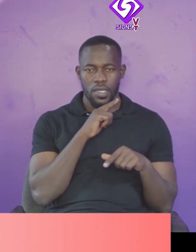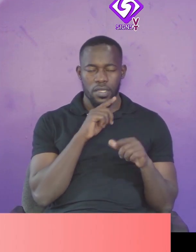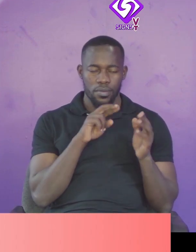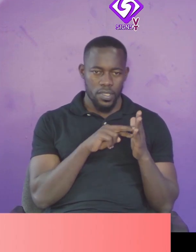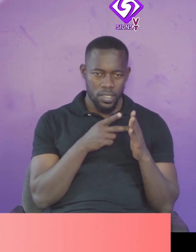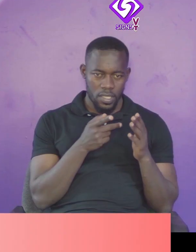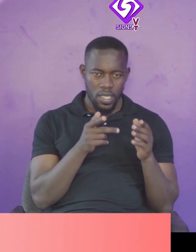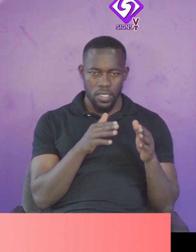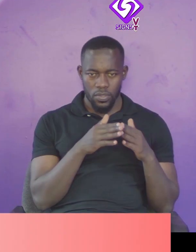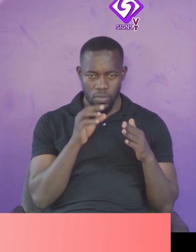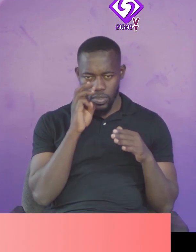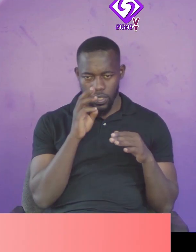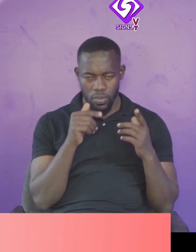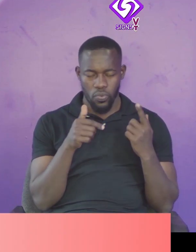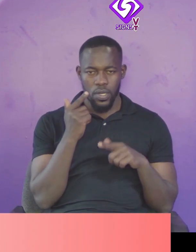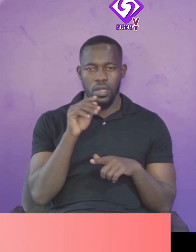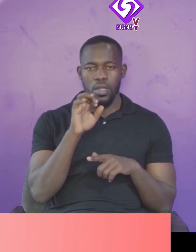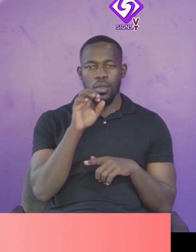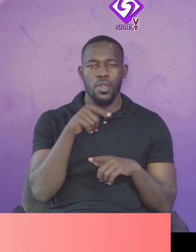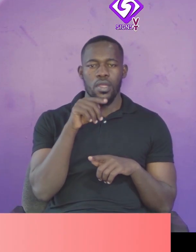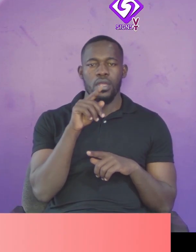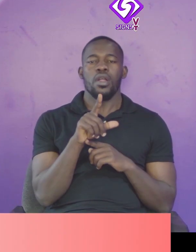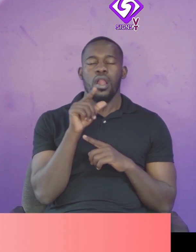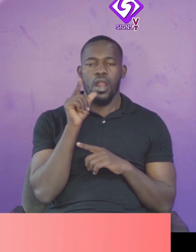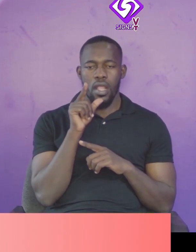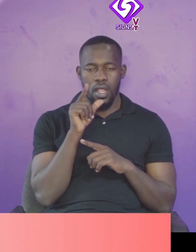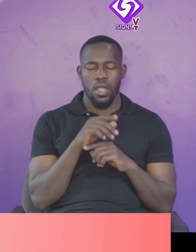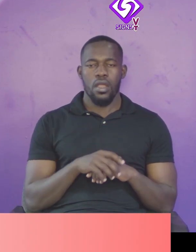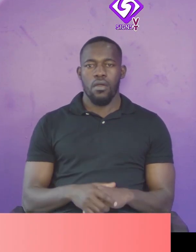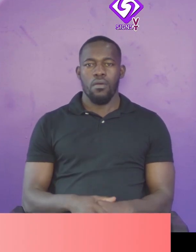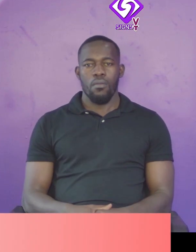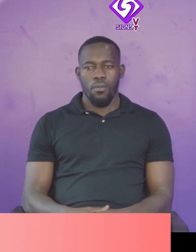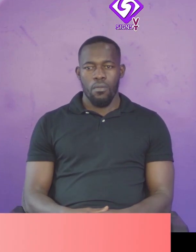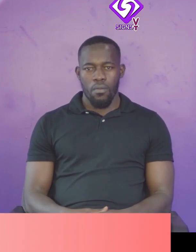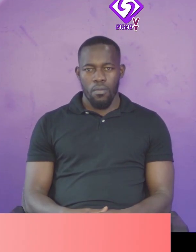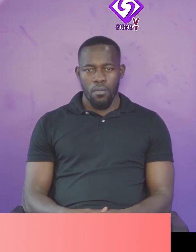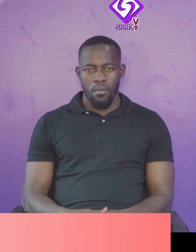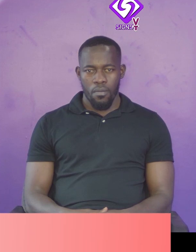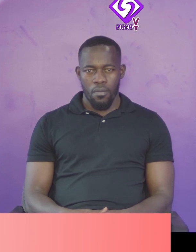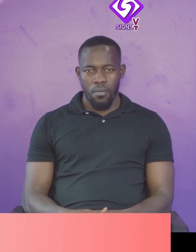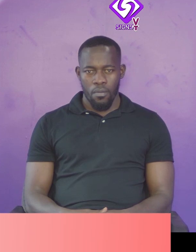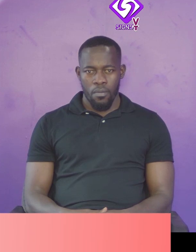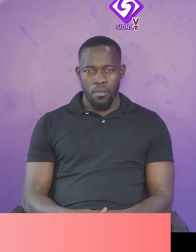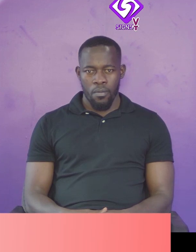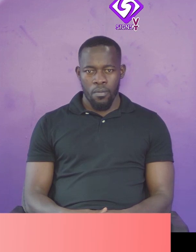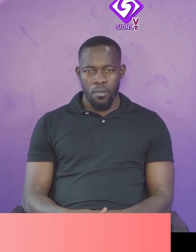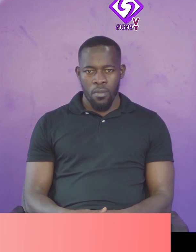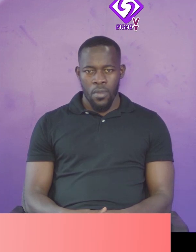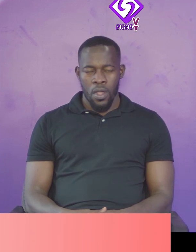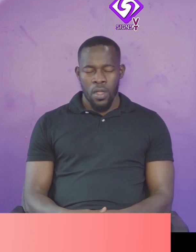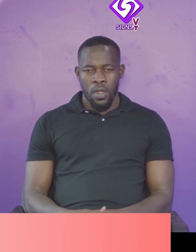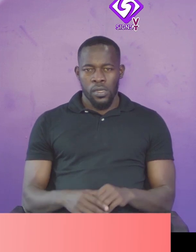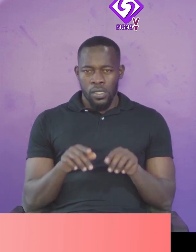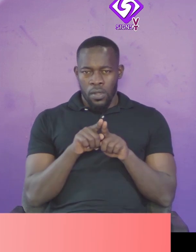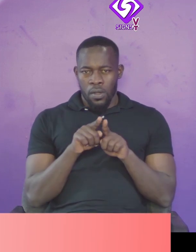thing, Mololo. And believe me, you or there's no team that has been at this position